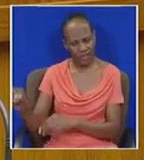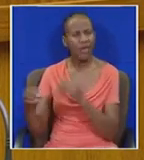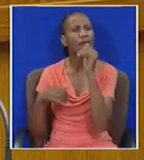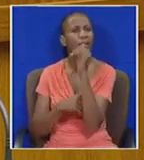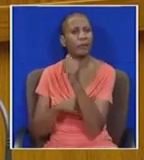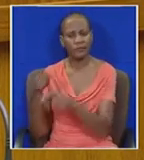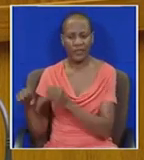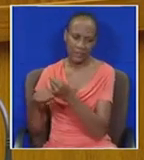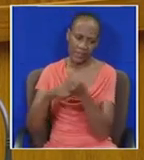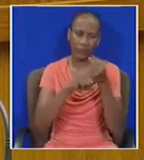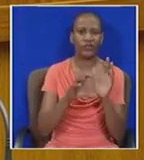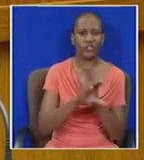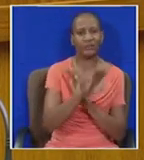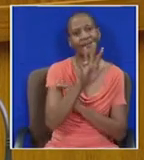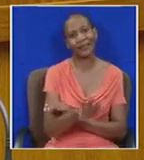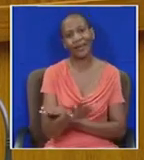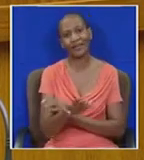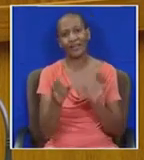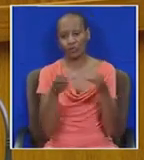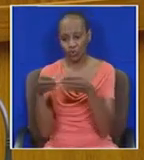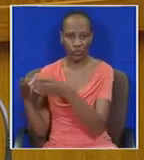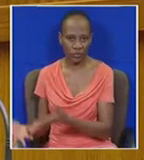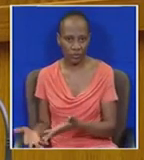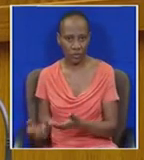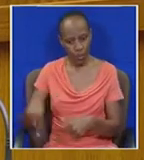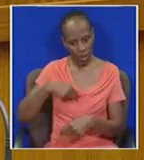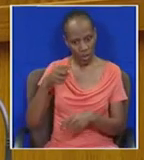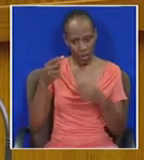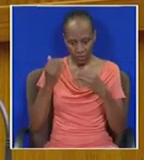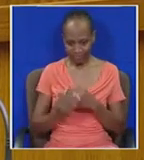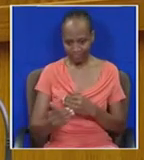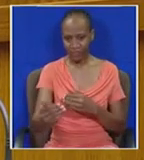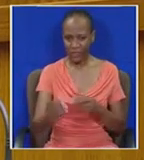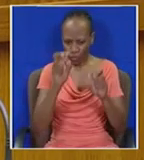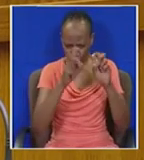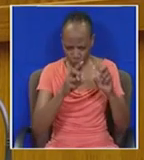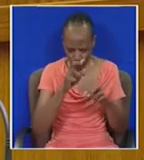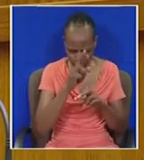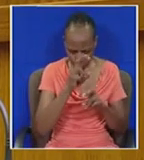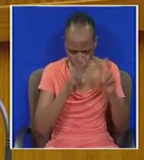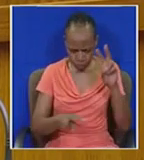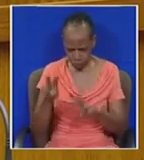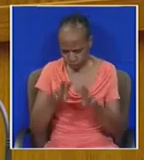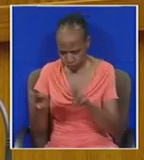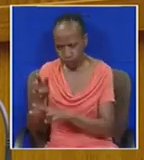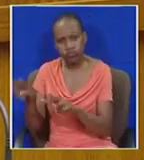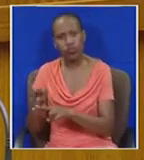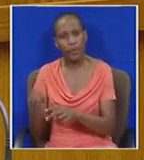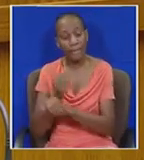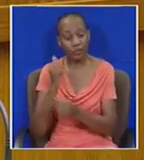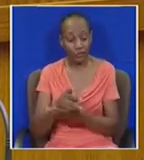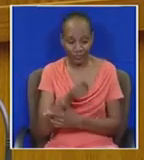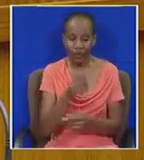9 bodies, we need to be far more vigorous in scrutinizing what the Constitution expects from them.